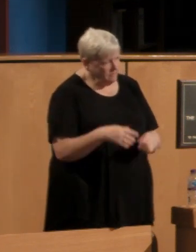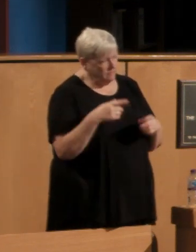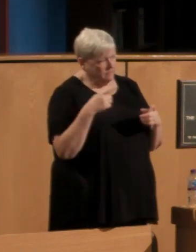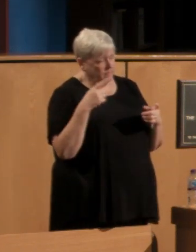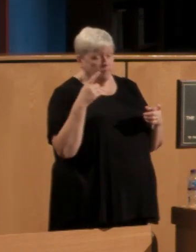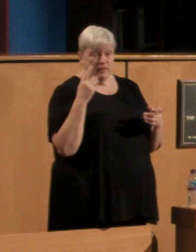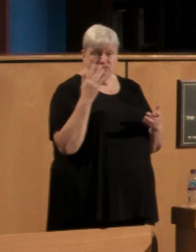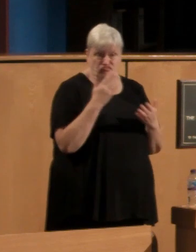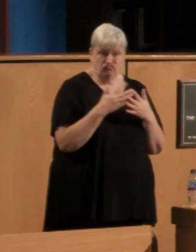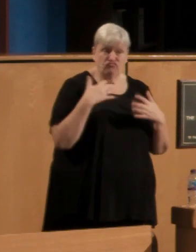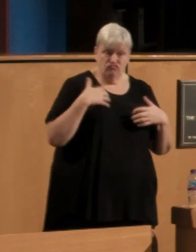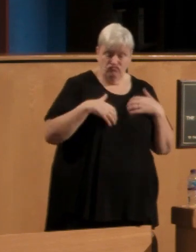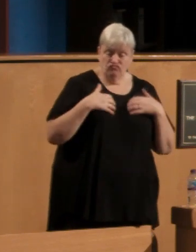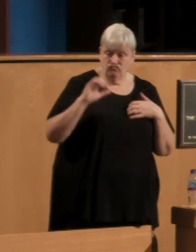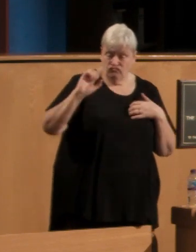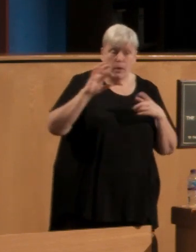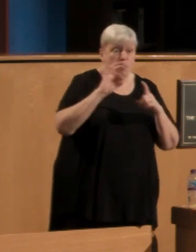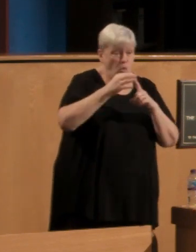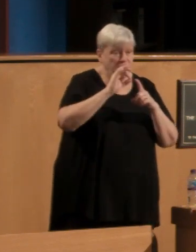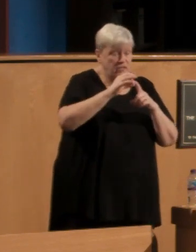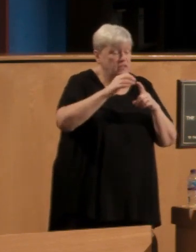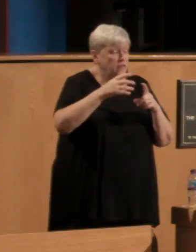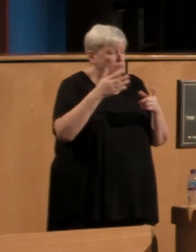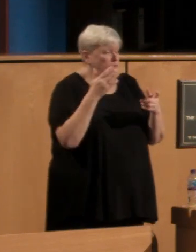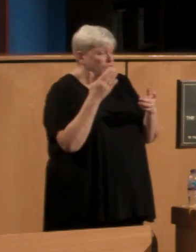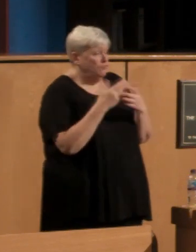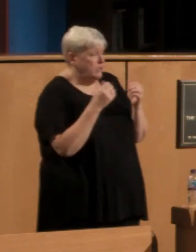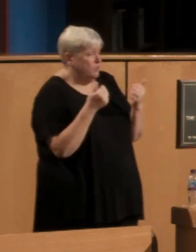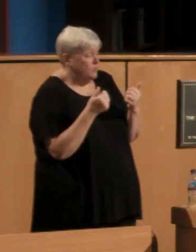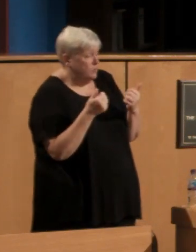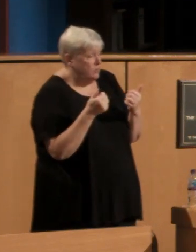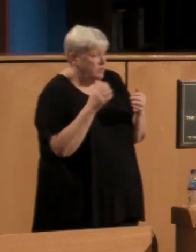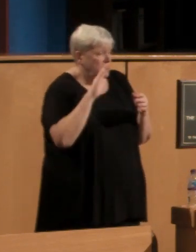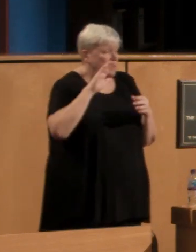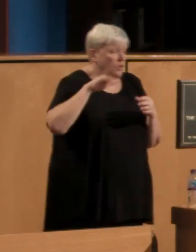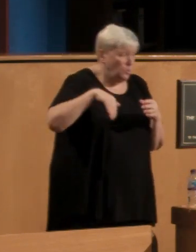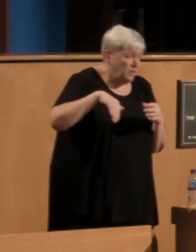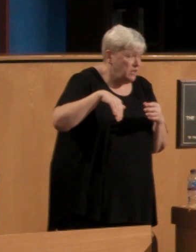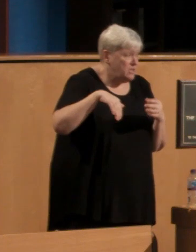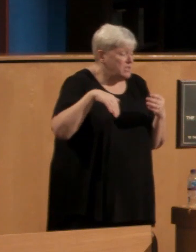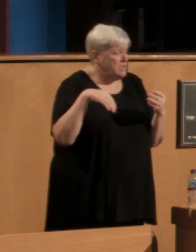like your point is like really good, that queerness is